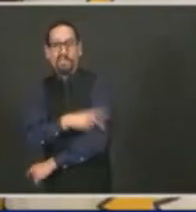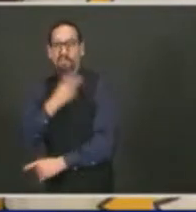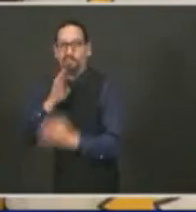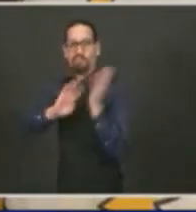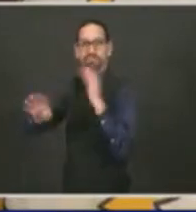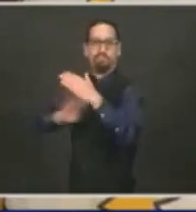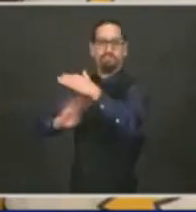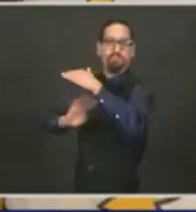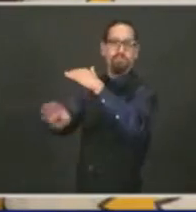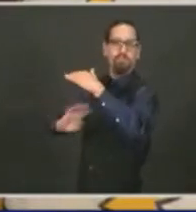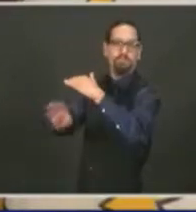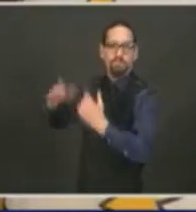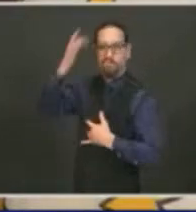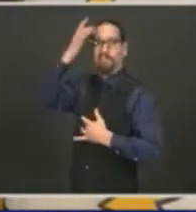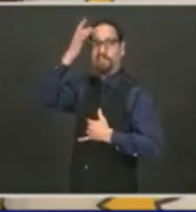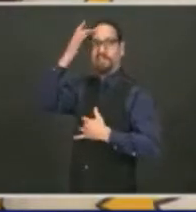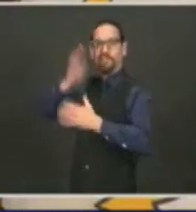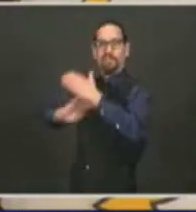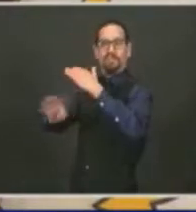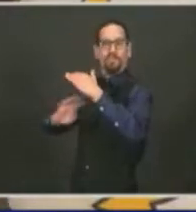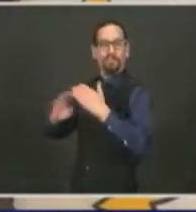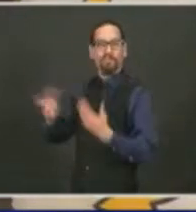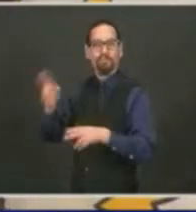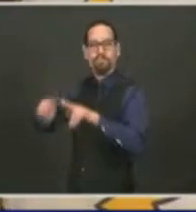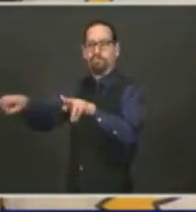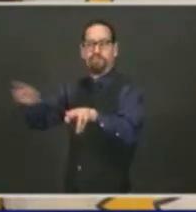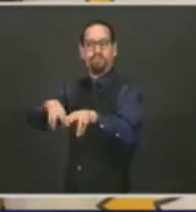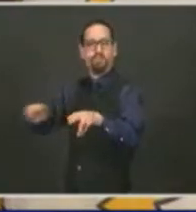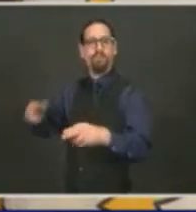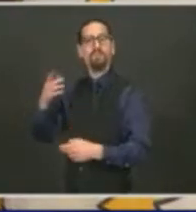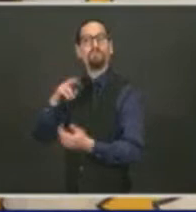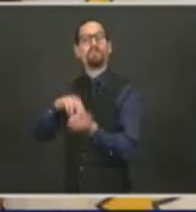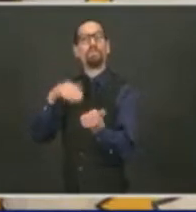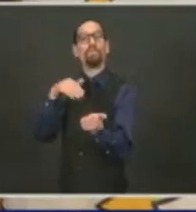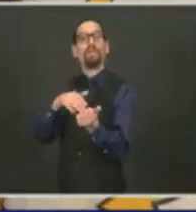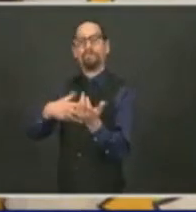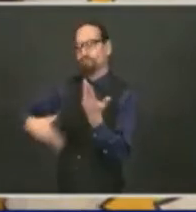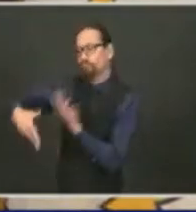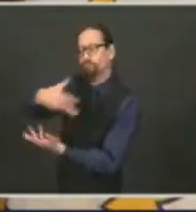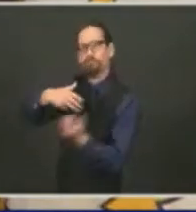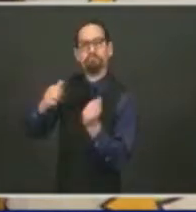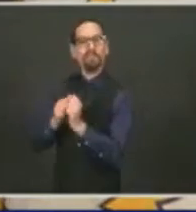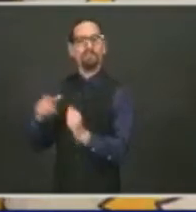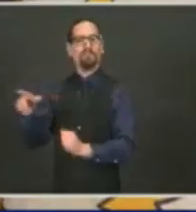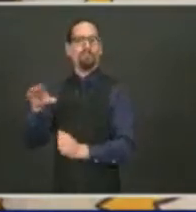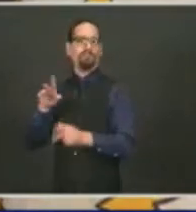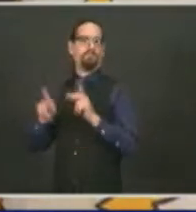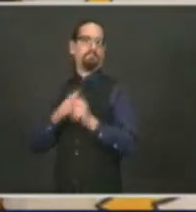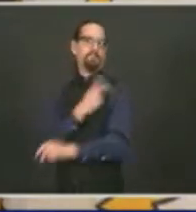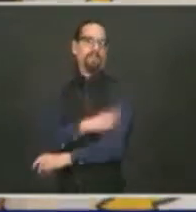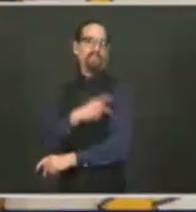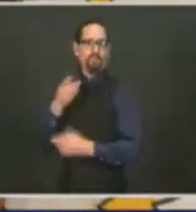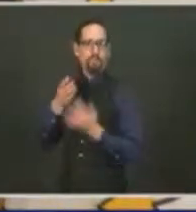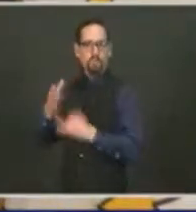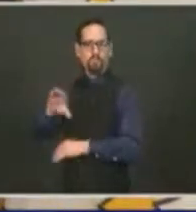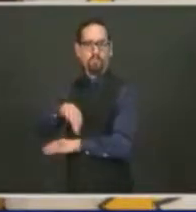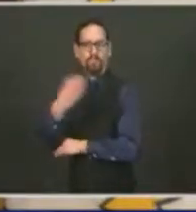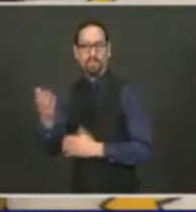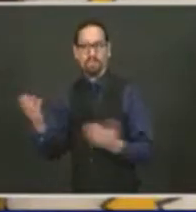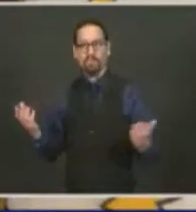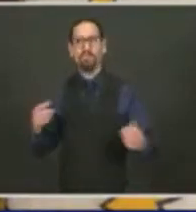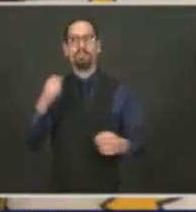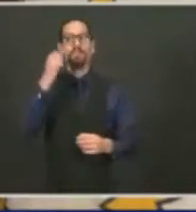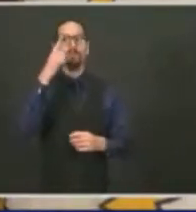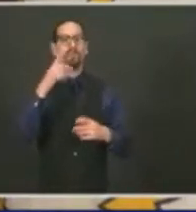one of the things you can do right now is, some of you might notice I'm wearing a different mask than I usually am. So this is a KN95 mask.